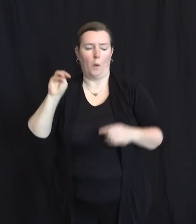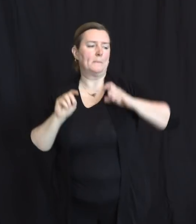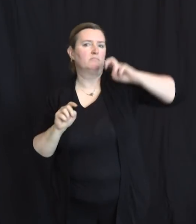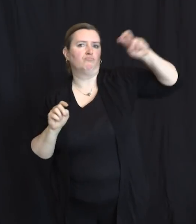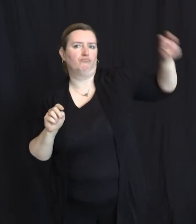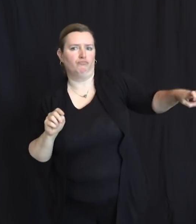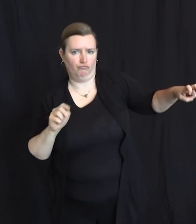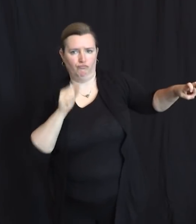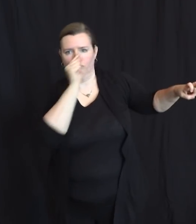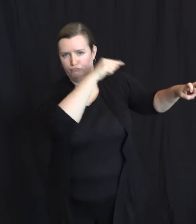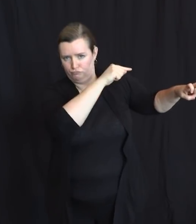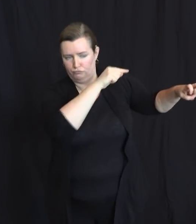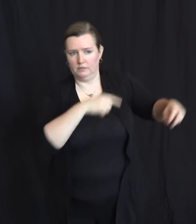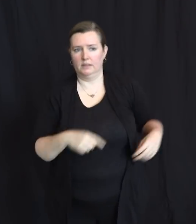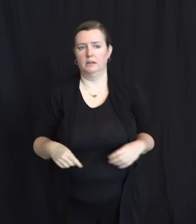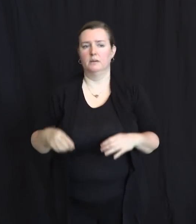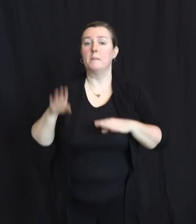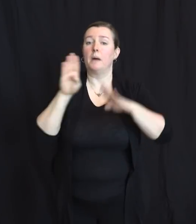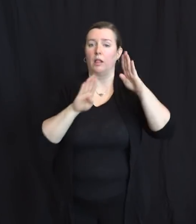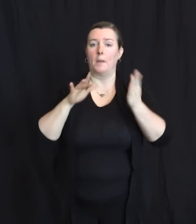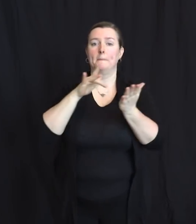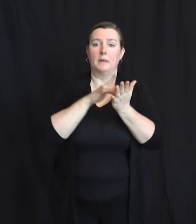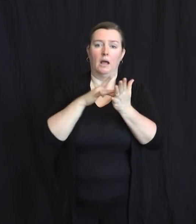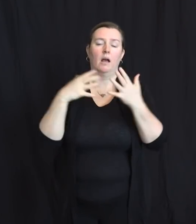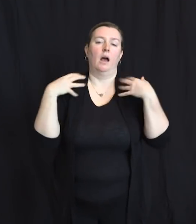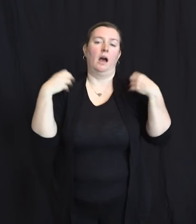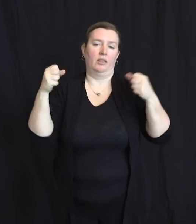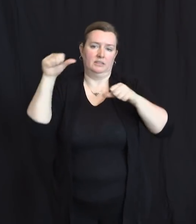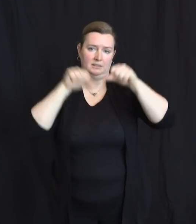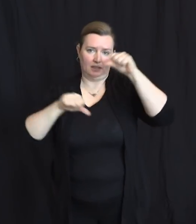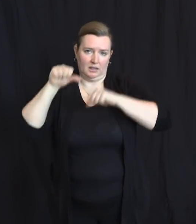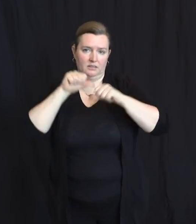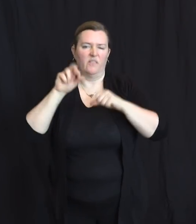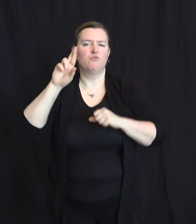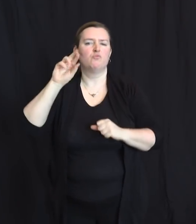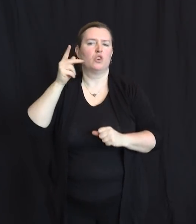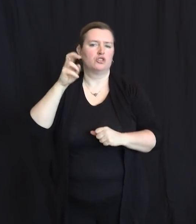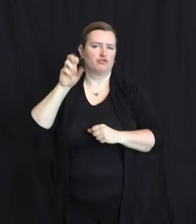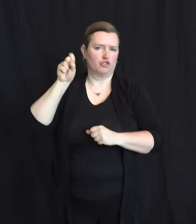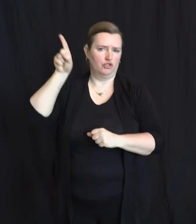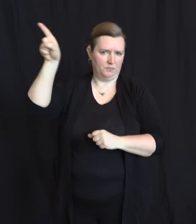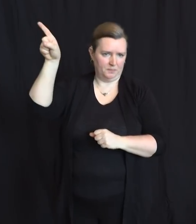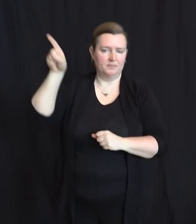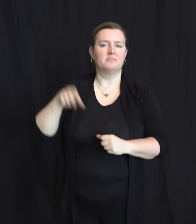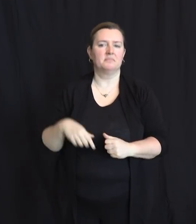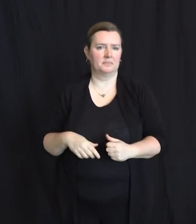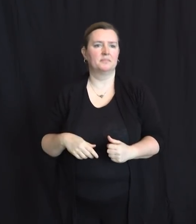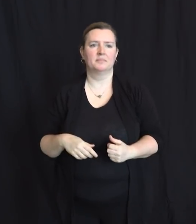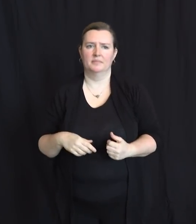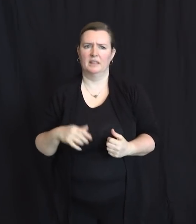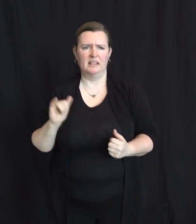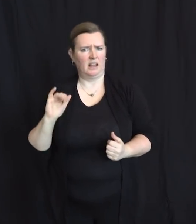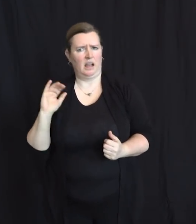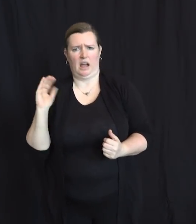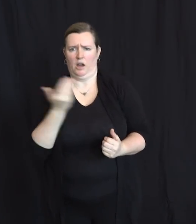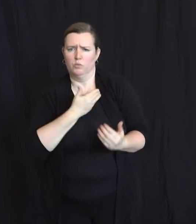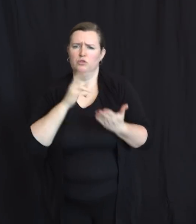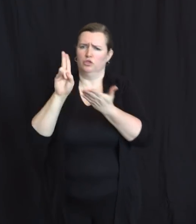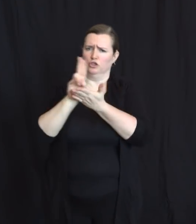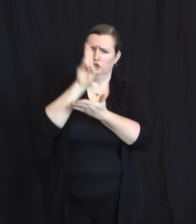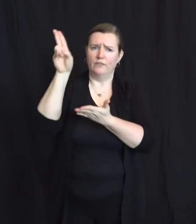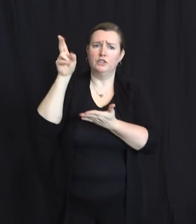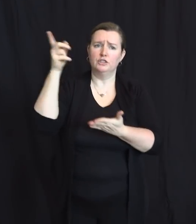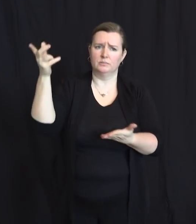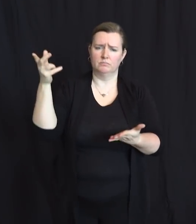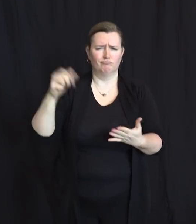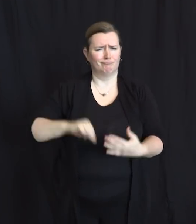Sciences. As we know, there are tremendous things happening at our state's flagship university, and I am proud to have Brian and his